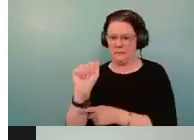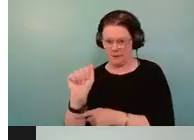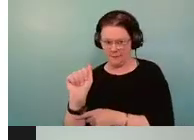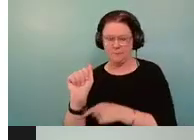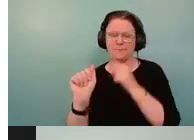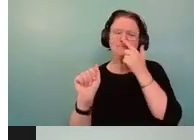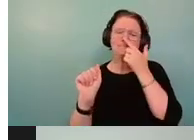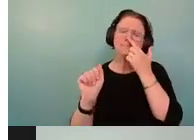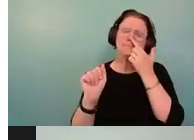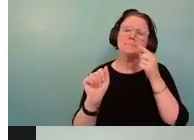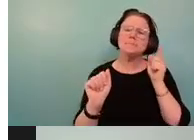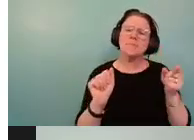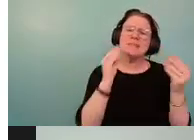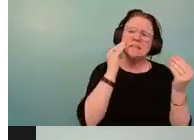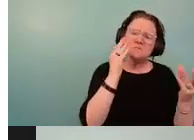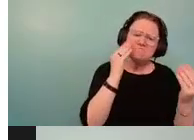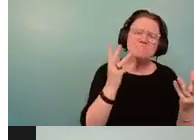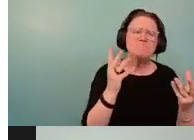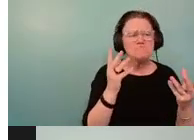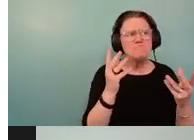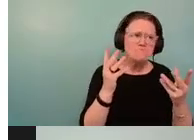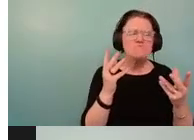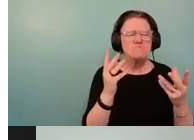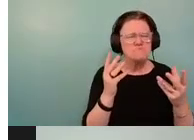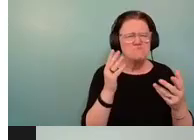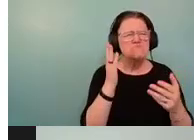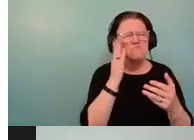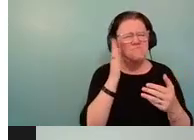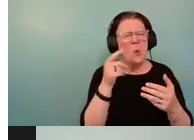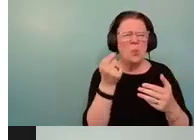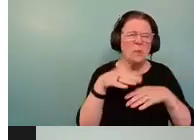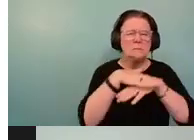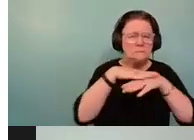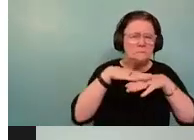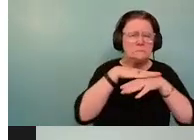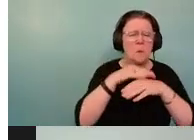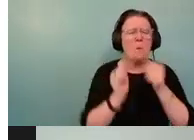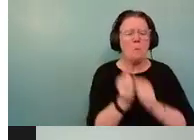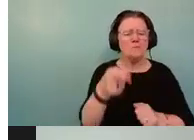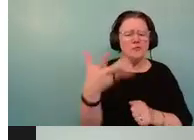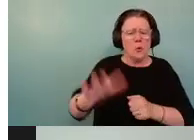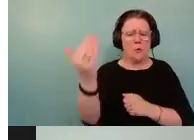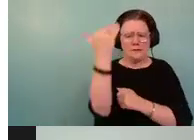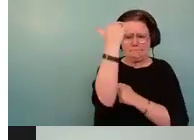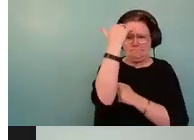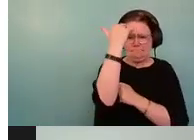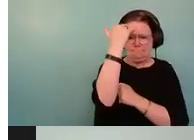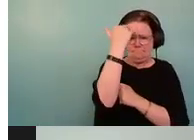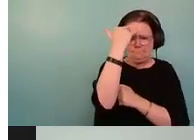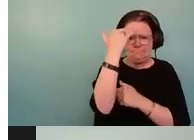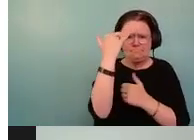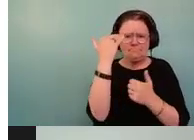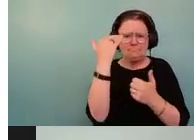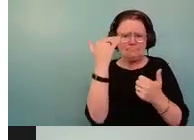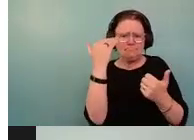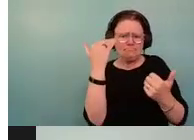of the information in this training will be repeat as far as most of you should have a pretty good foundation